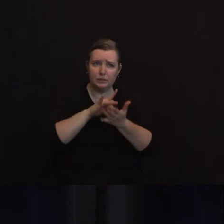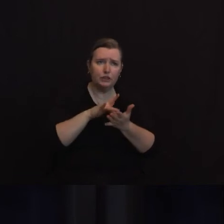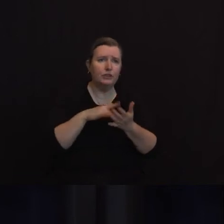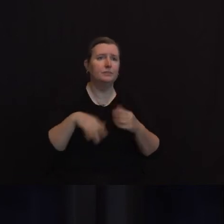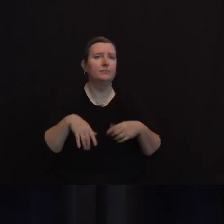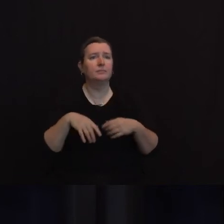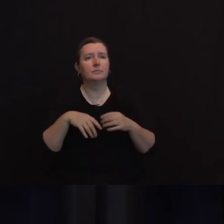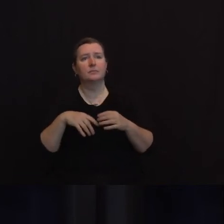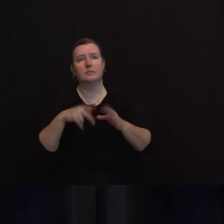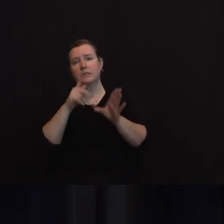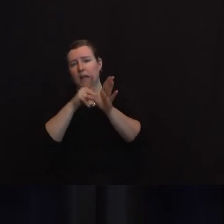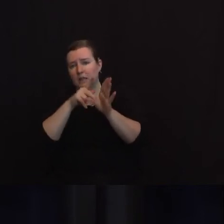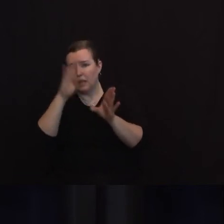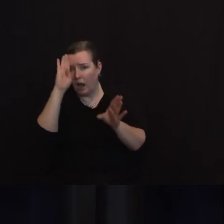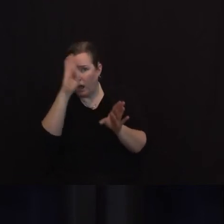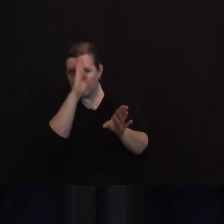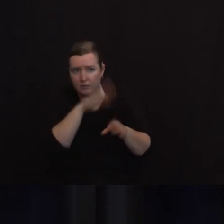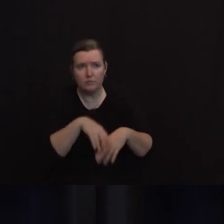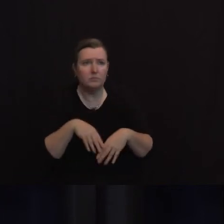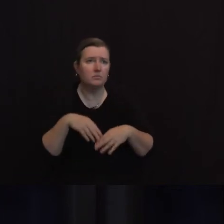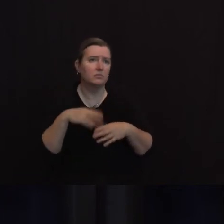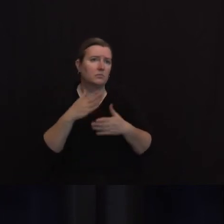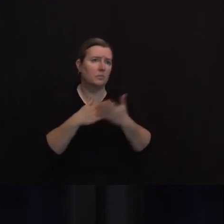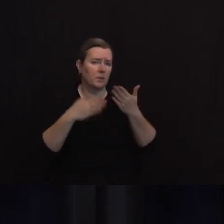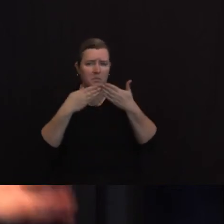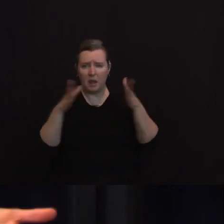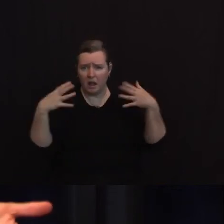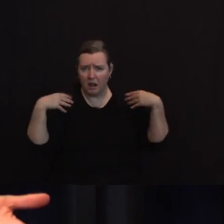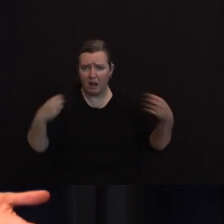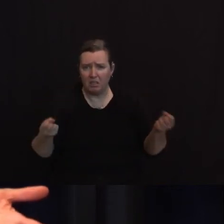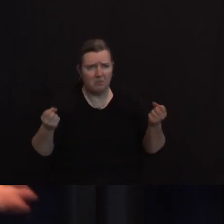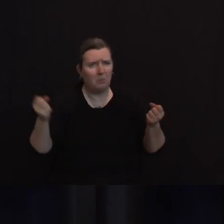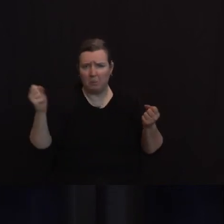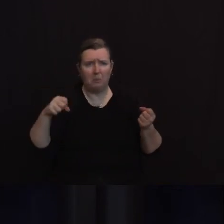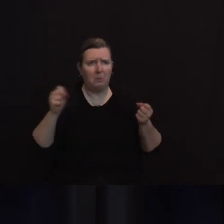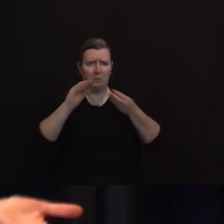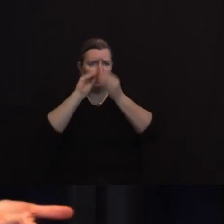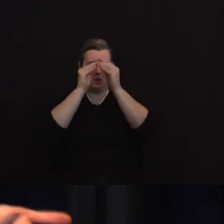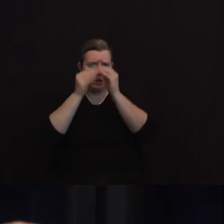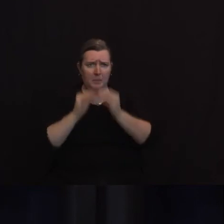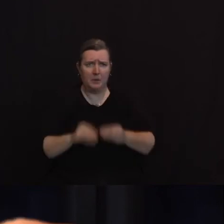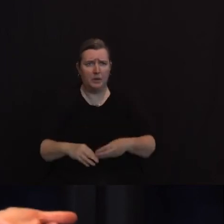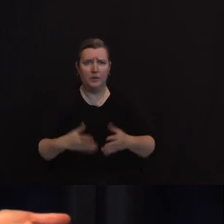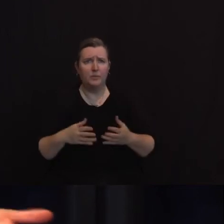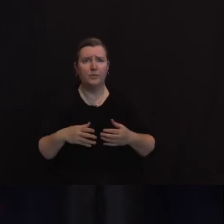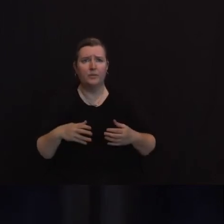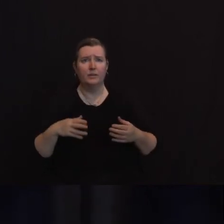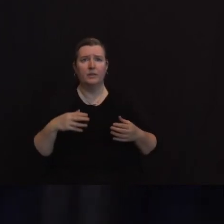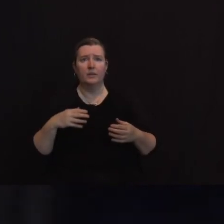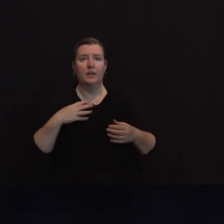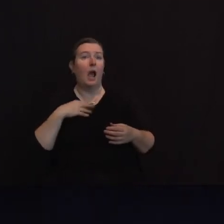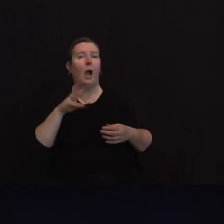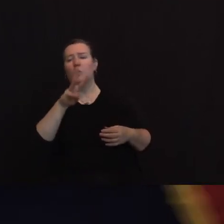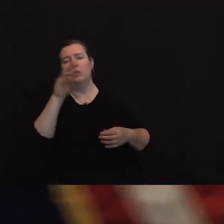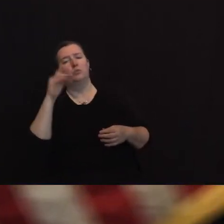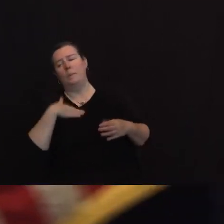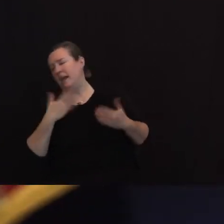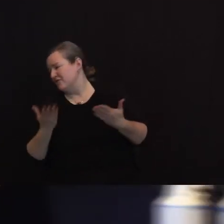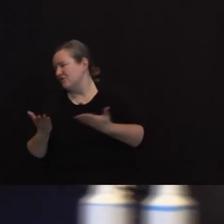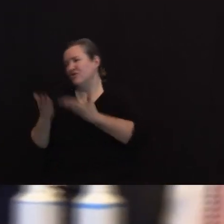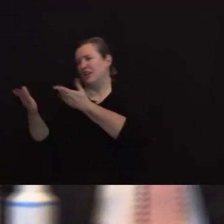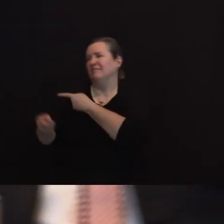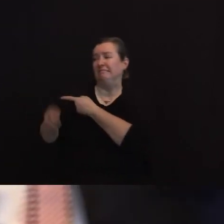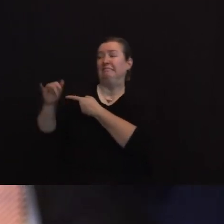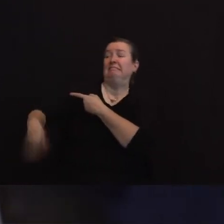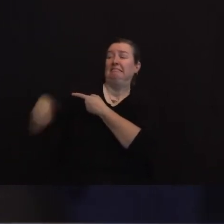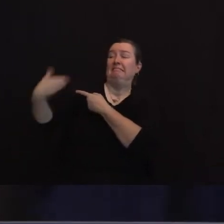public health clinics, universities, urgent care. I mean, it just. I withdraw the suggestion. However, I having said that, I think, Mahan, if you